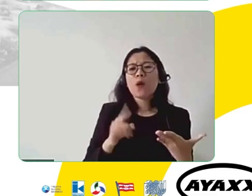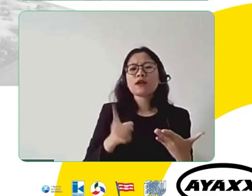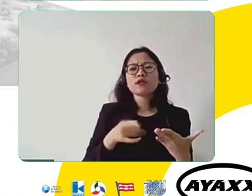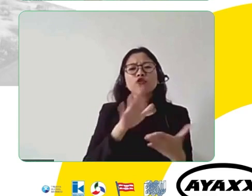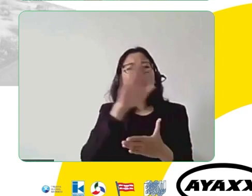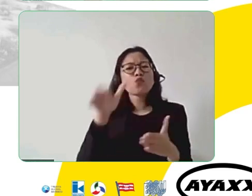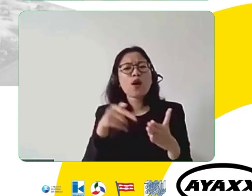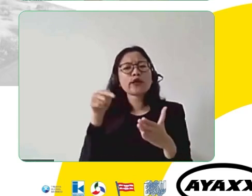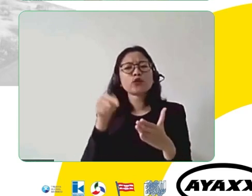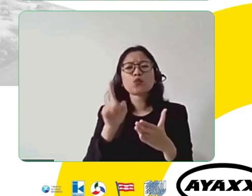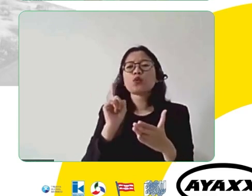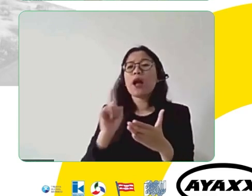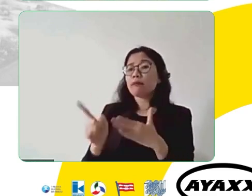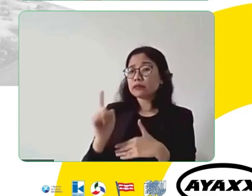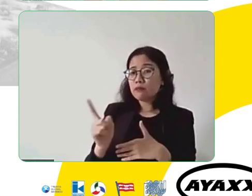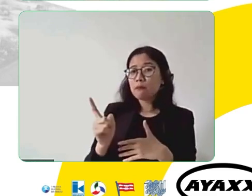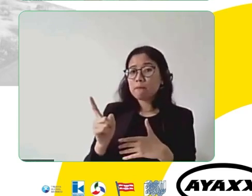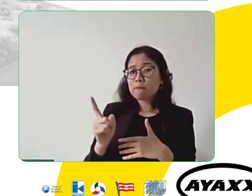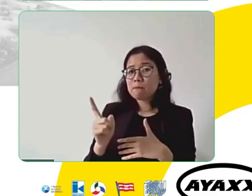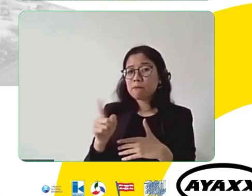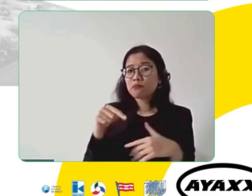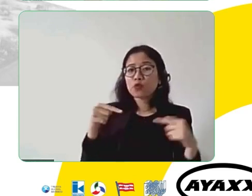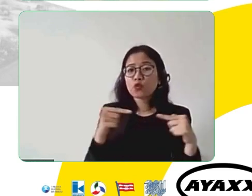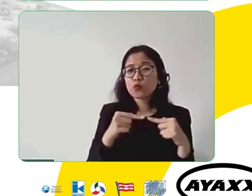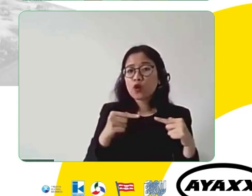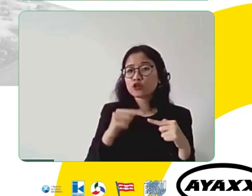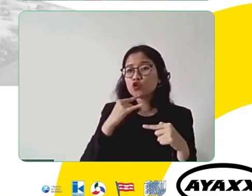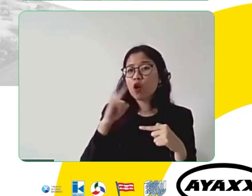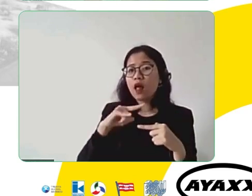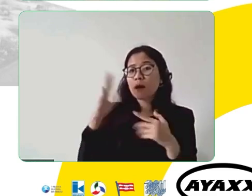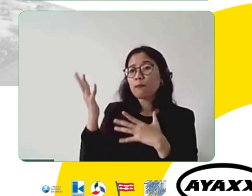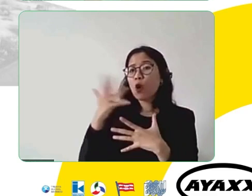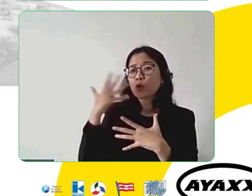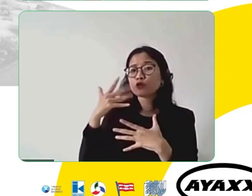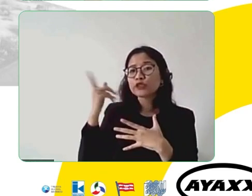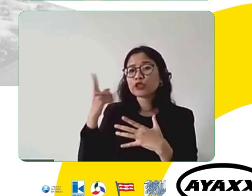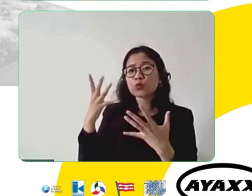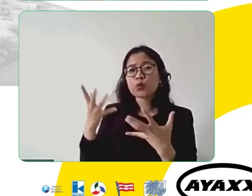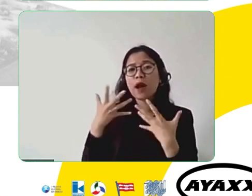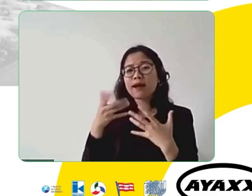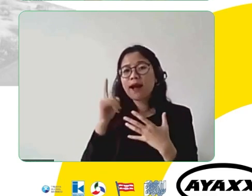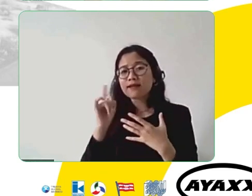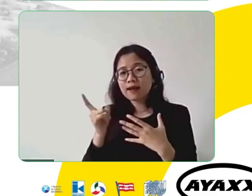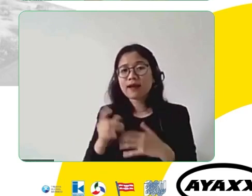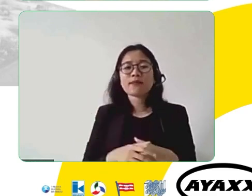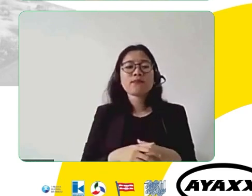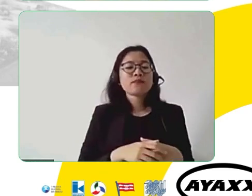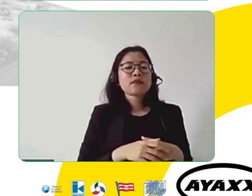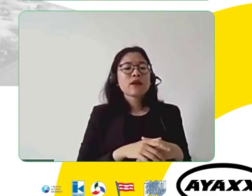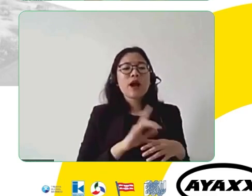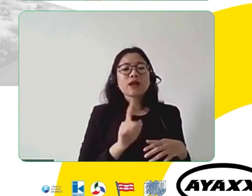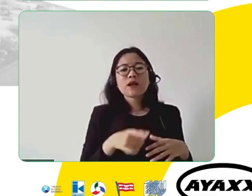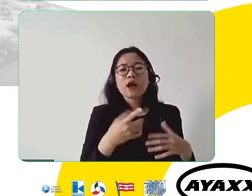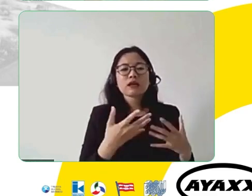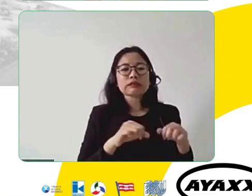effect, yeah, here to the cardiovascular system, to respiratory system,